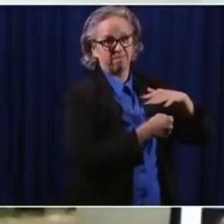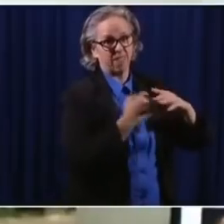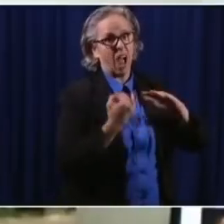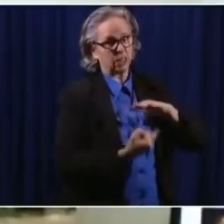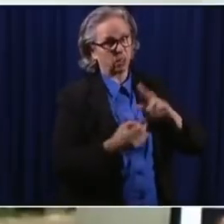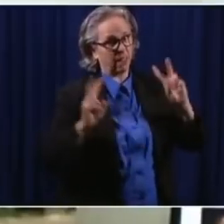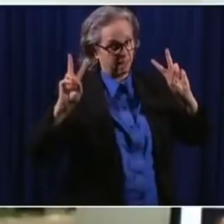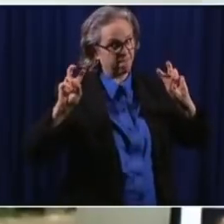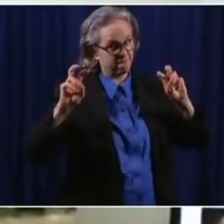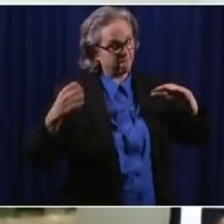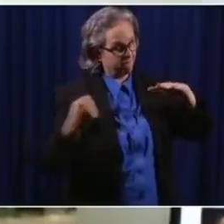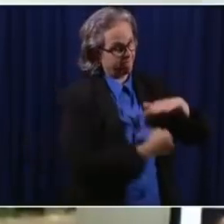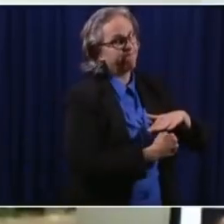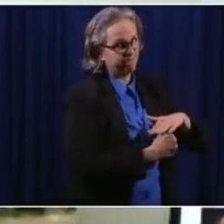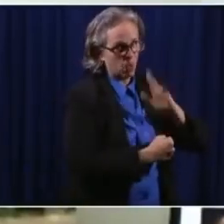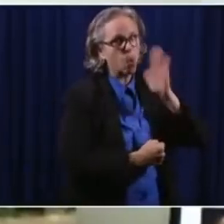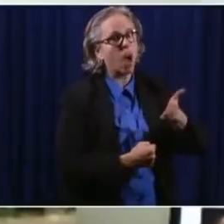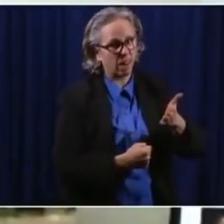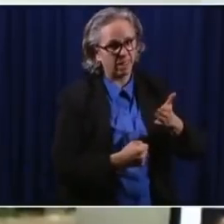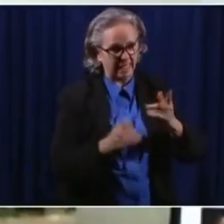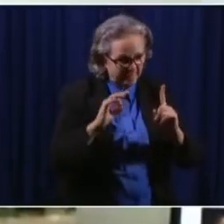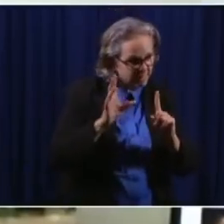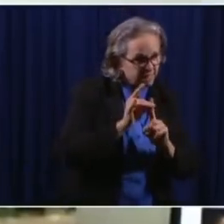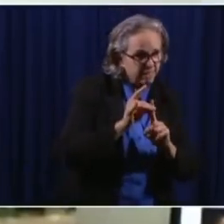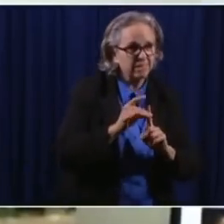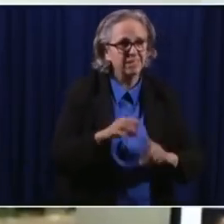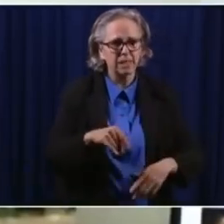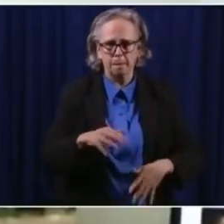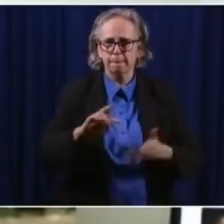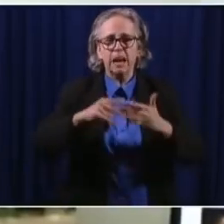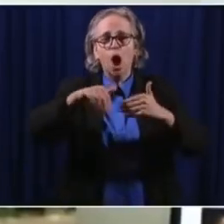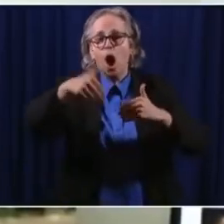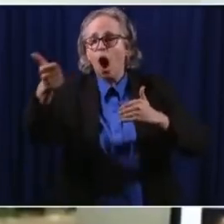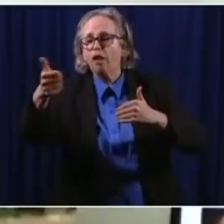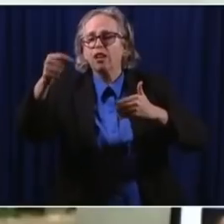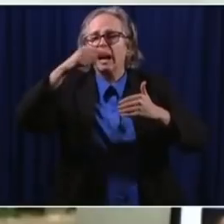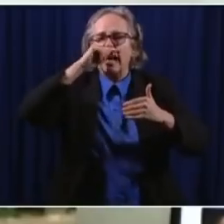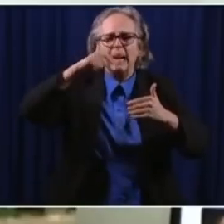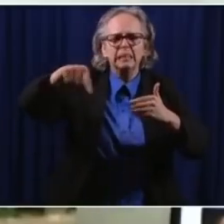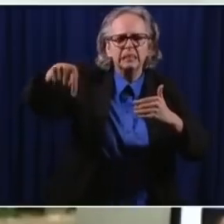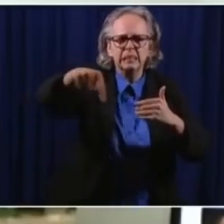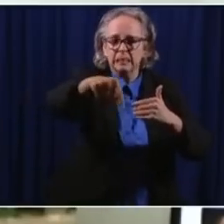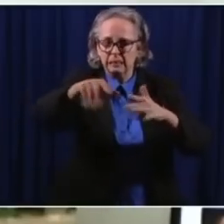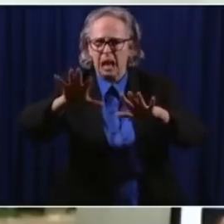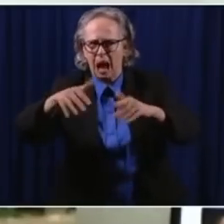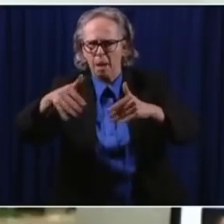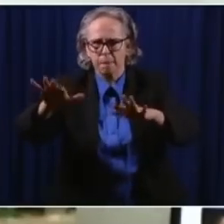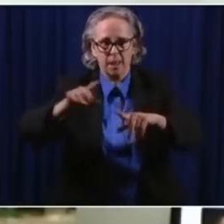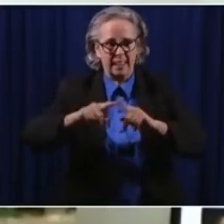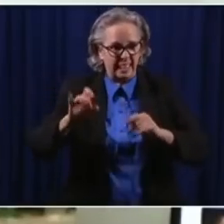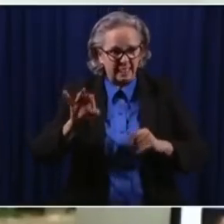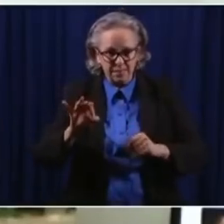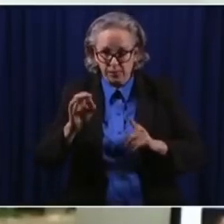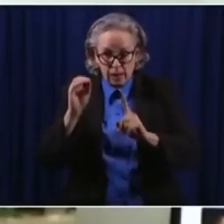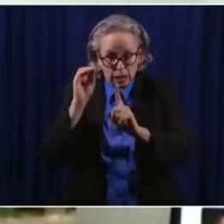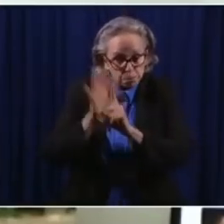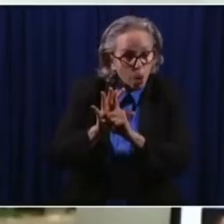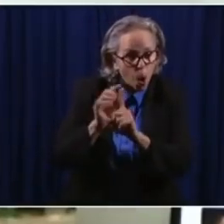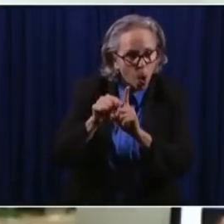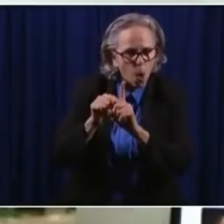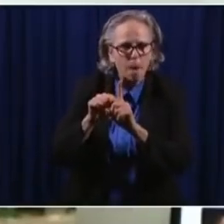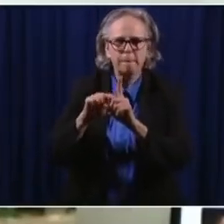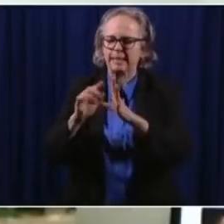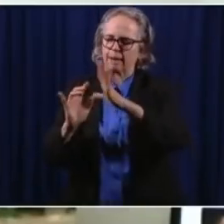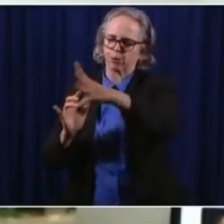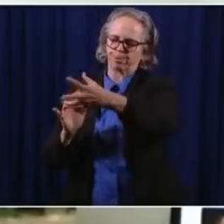class. If we can, we'll leave as many kids in place as we can. But those individuals who are affected, we are going to have to make sure we stop the spread by